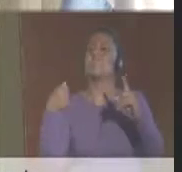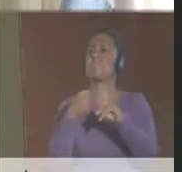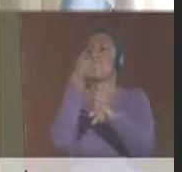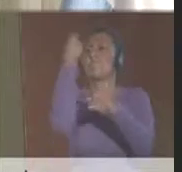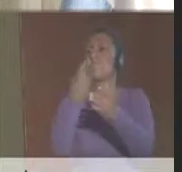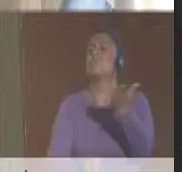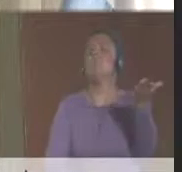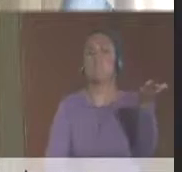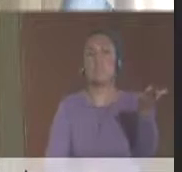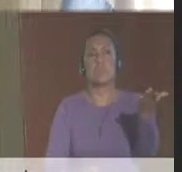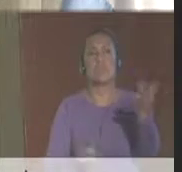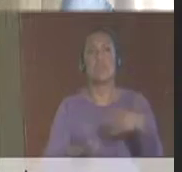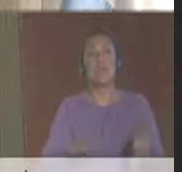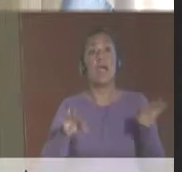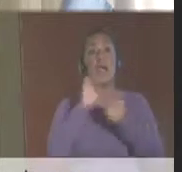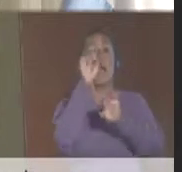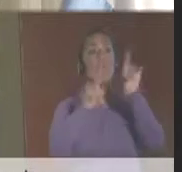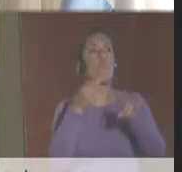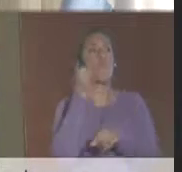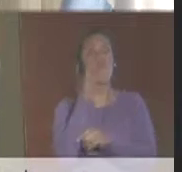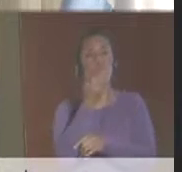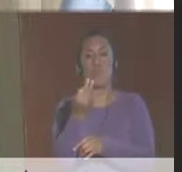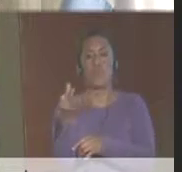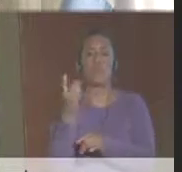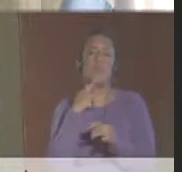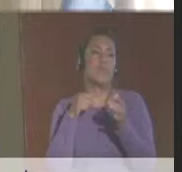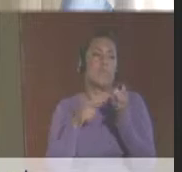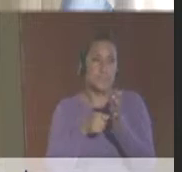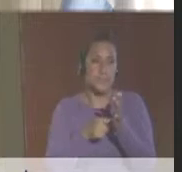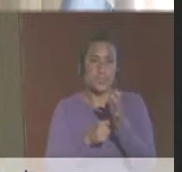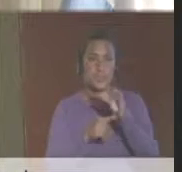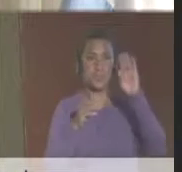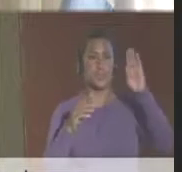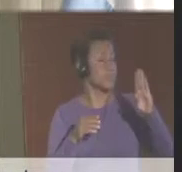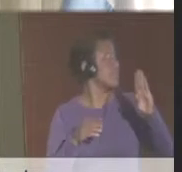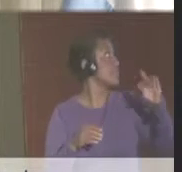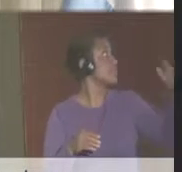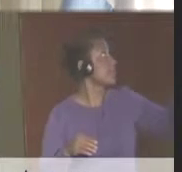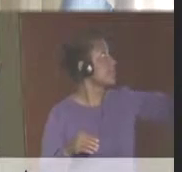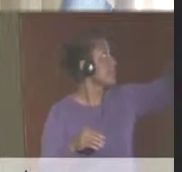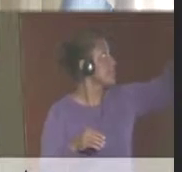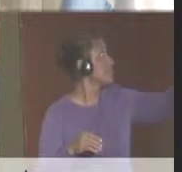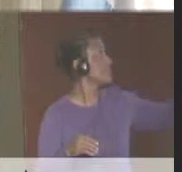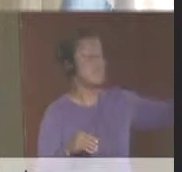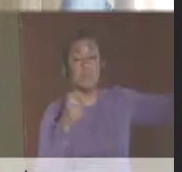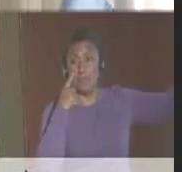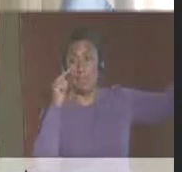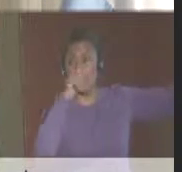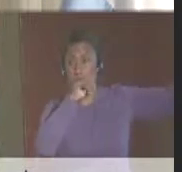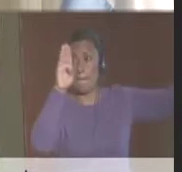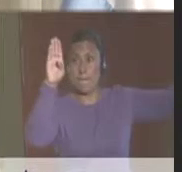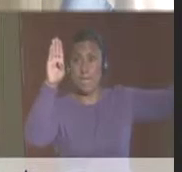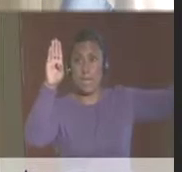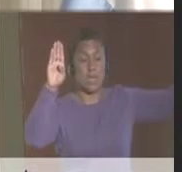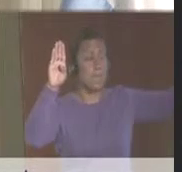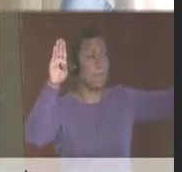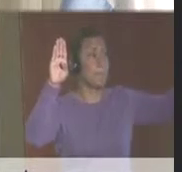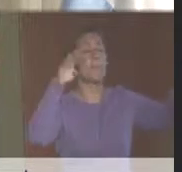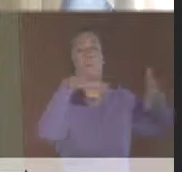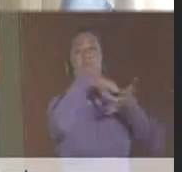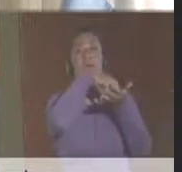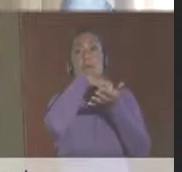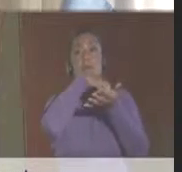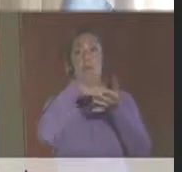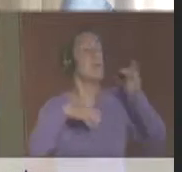So what is the impact of all of this? Just a few figures here for you. The sector B is the vulnerable sector, as you can see on the screen, and you